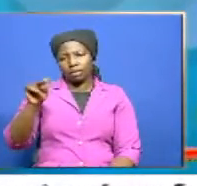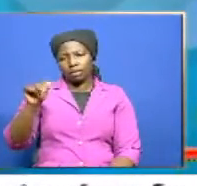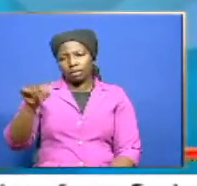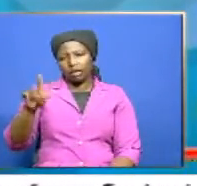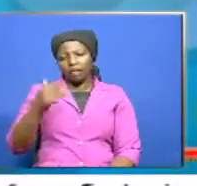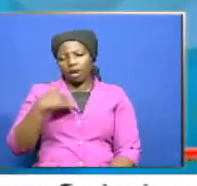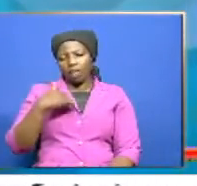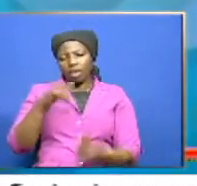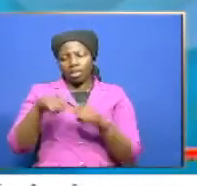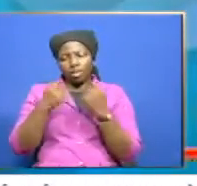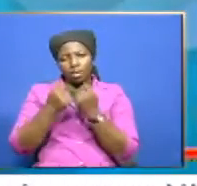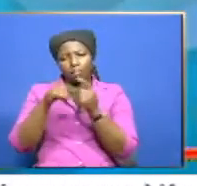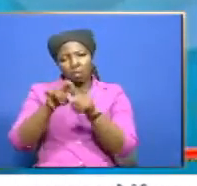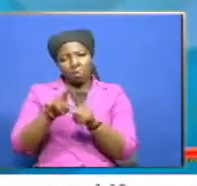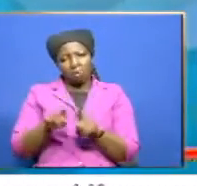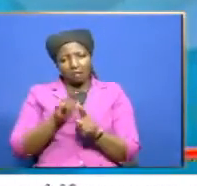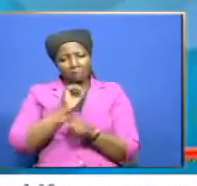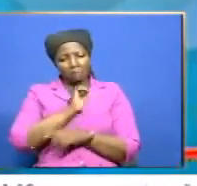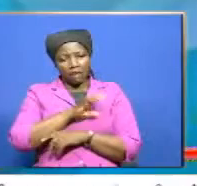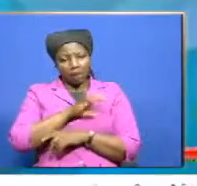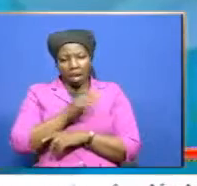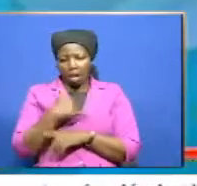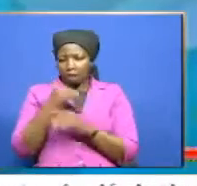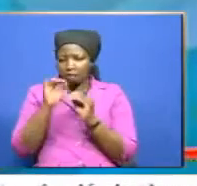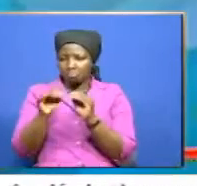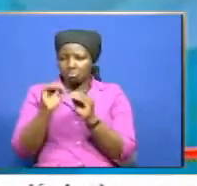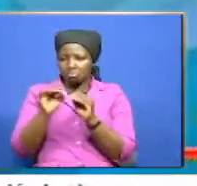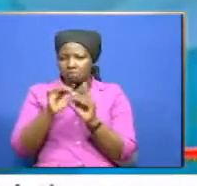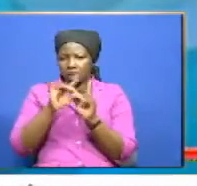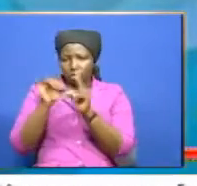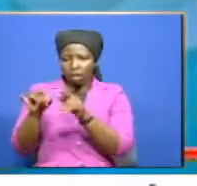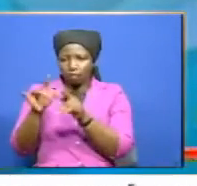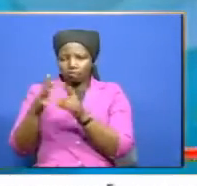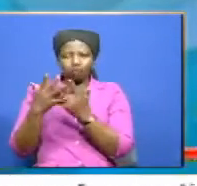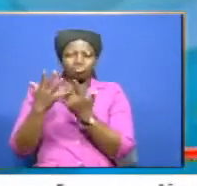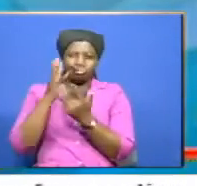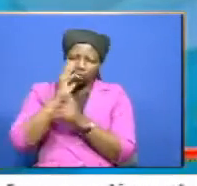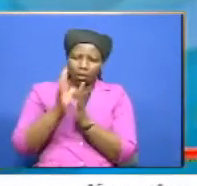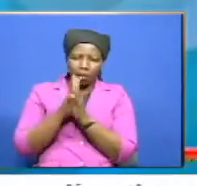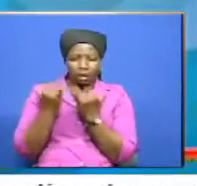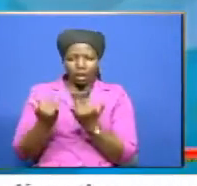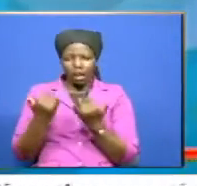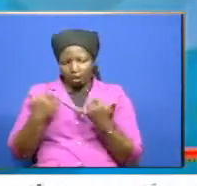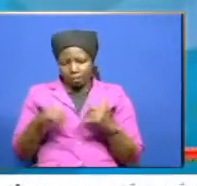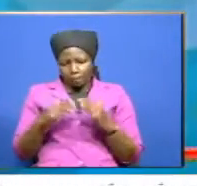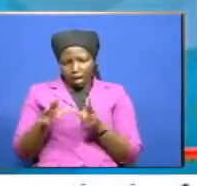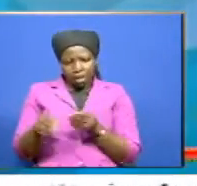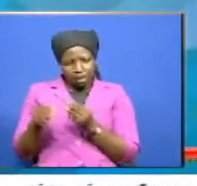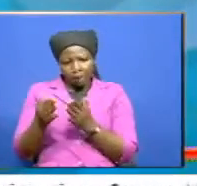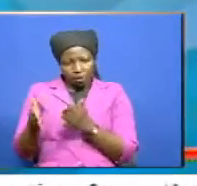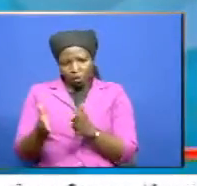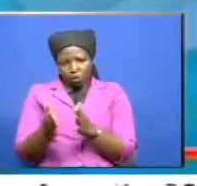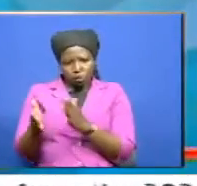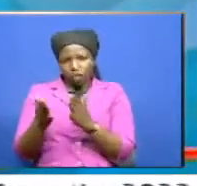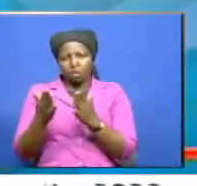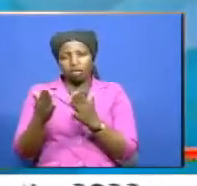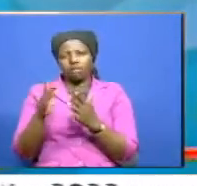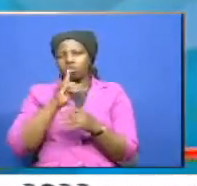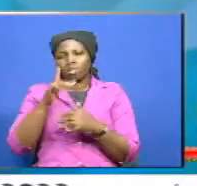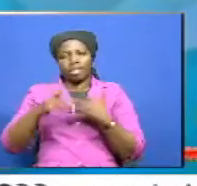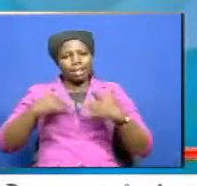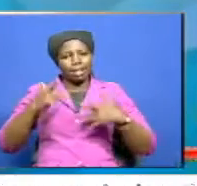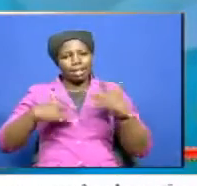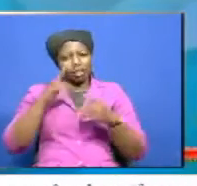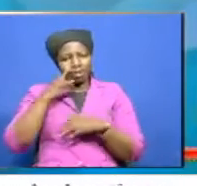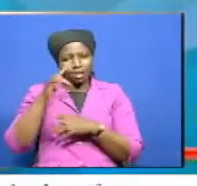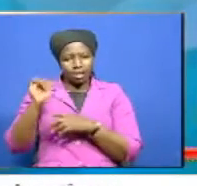they are always also not afraid to experiment with young players and coming through and give them an opportunity. So it's exciting to see Argentina come through. Obviously, not